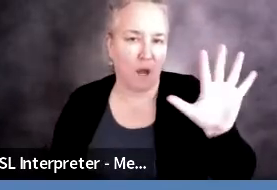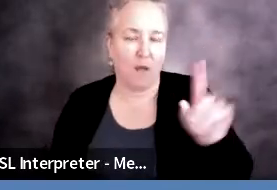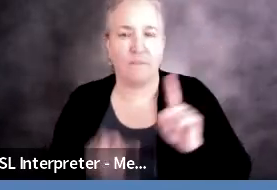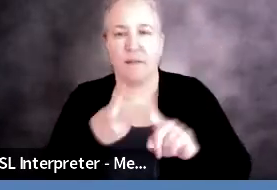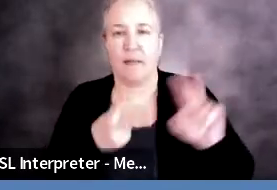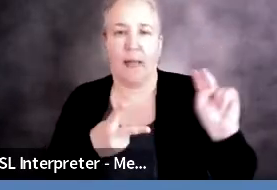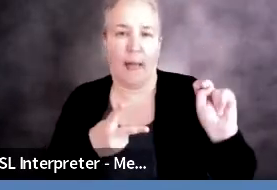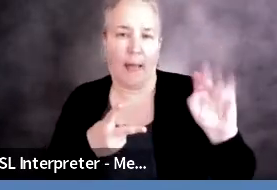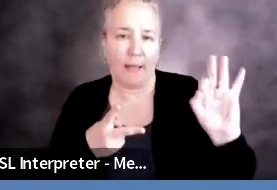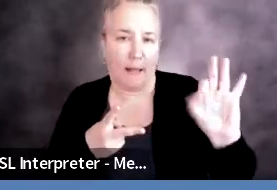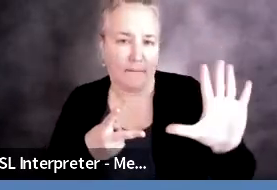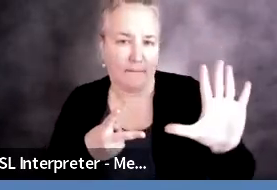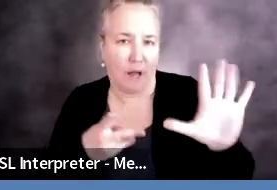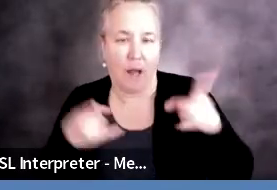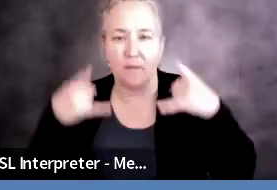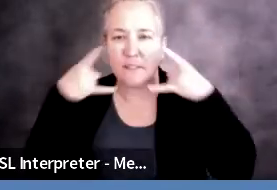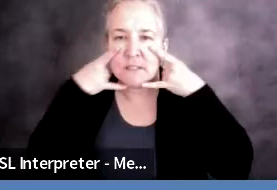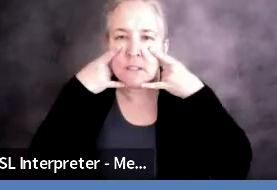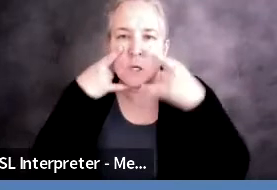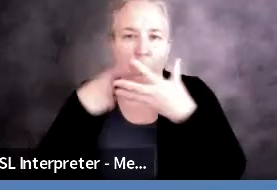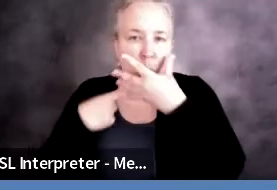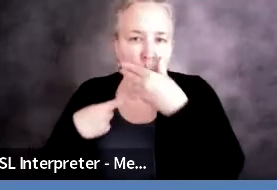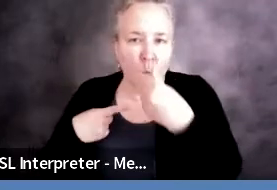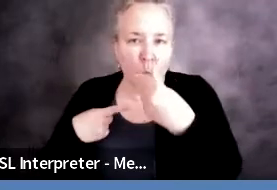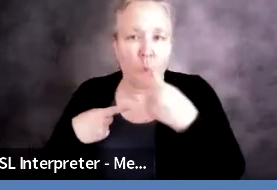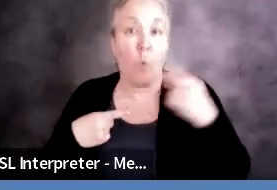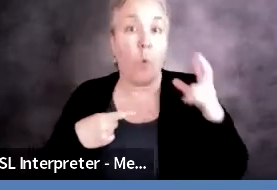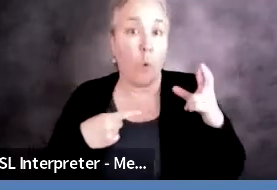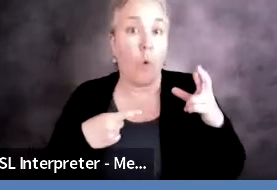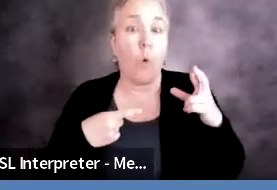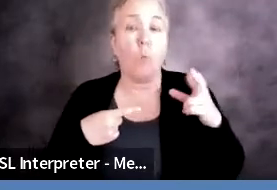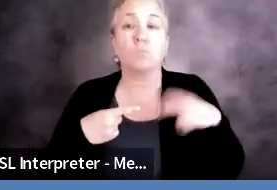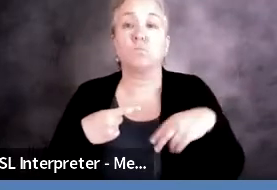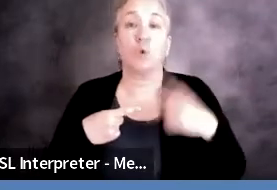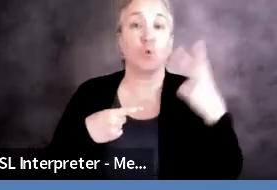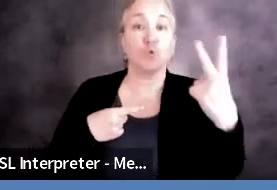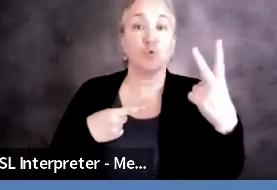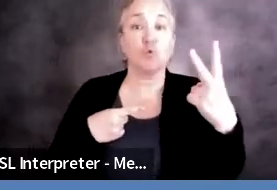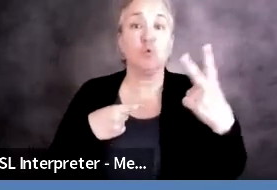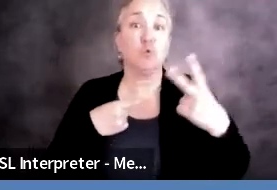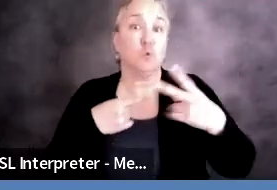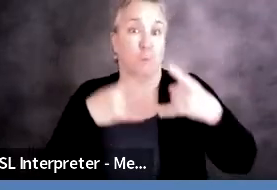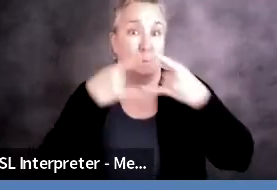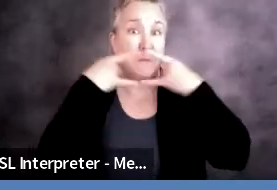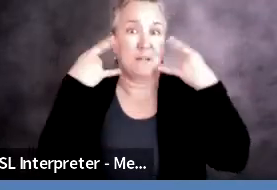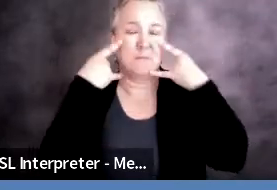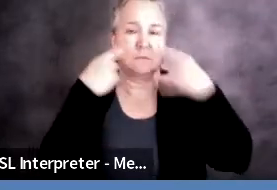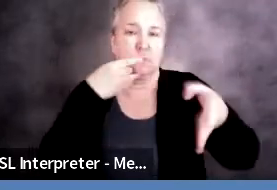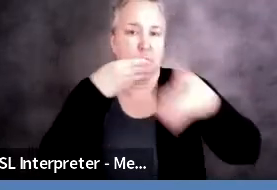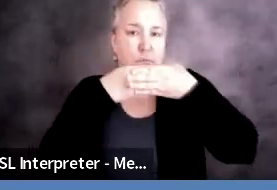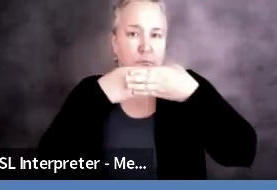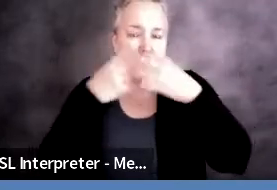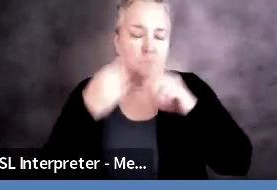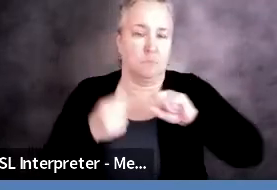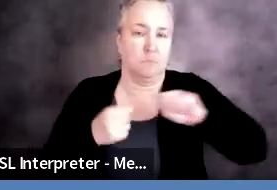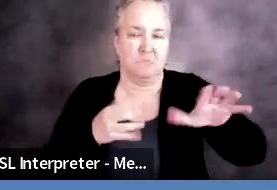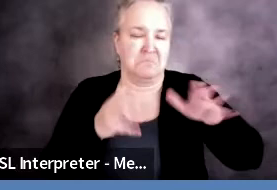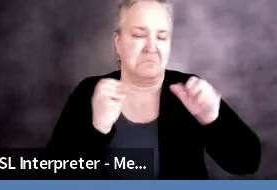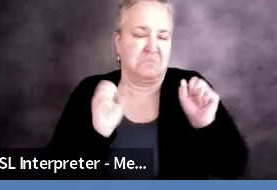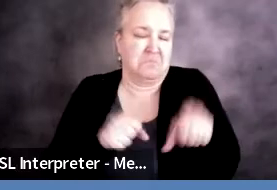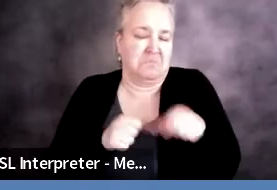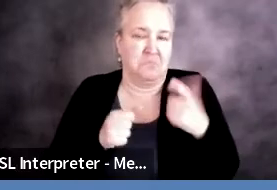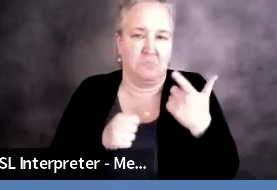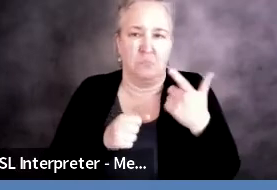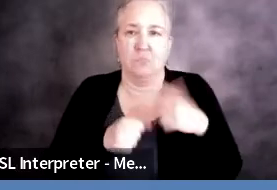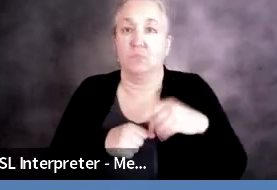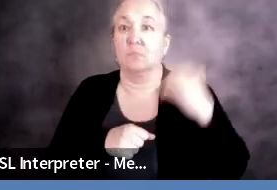possible. Or you can wear 2 disposable masks together. If you're someone who's less at risk, you can probably just